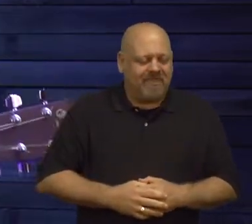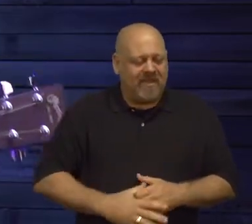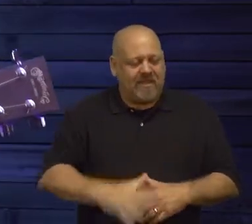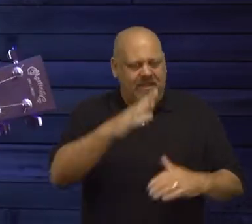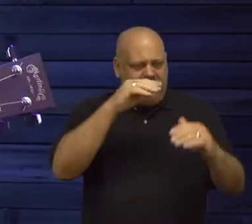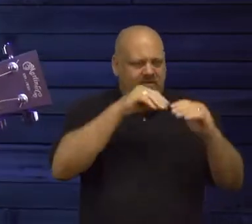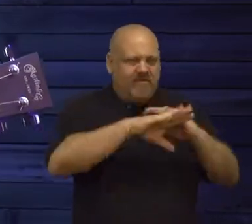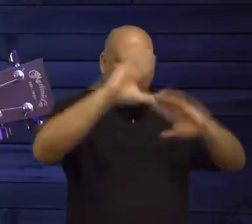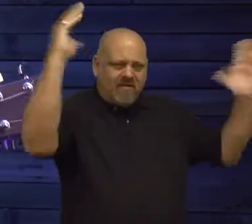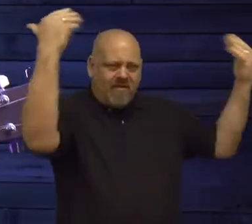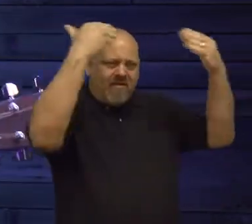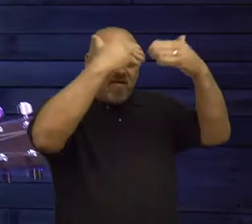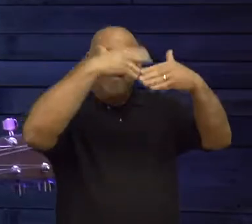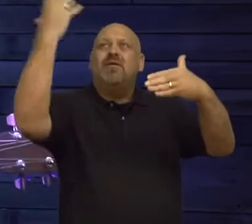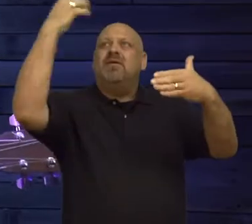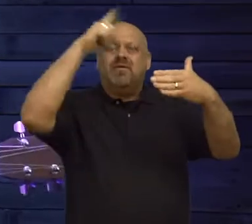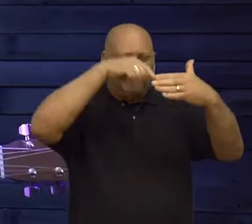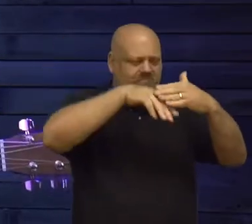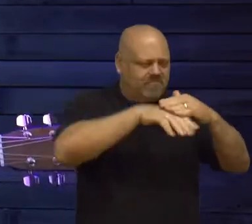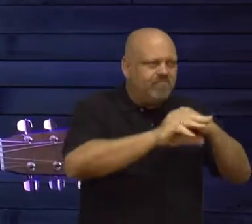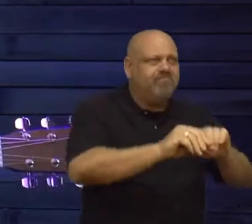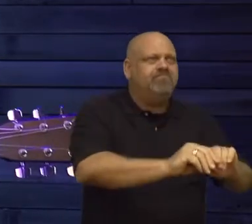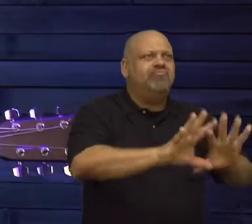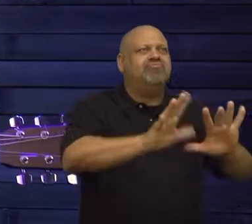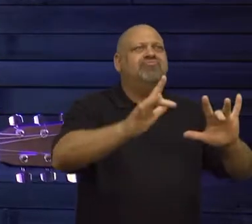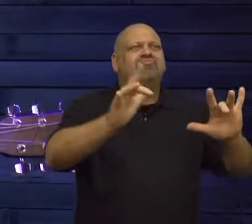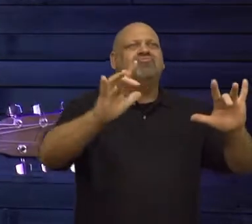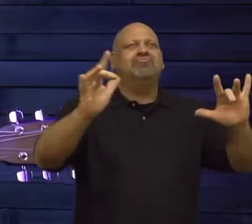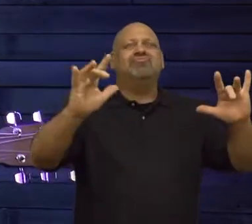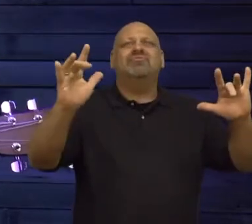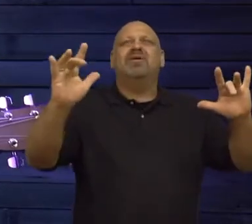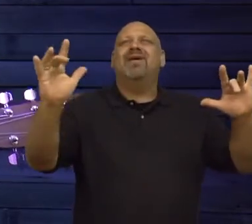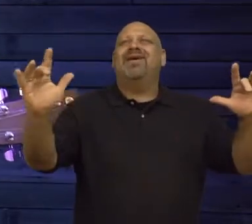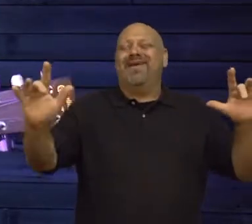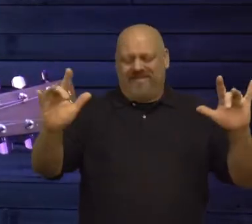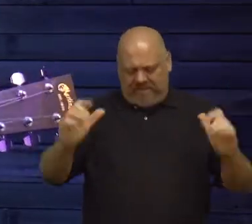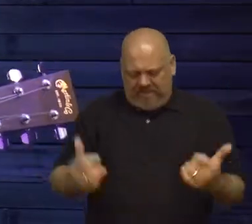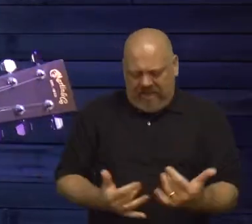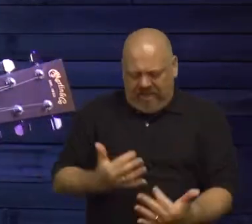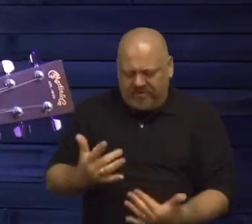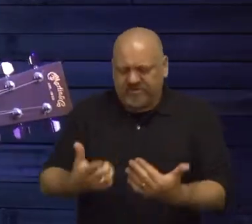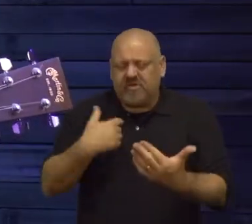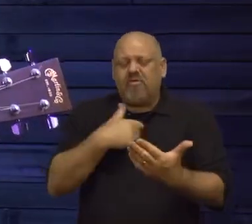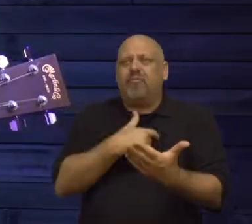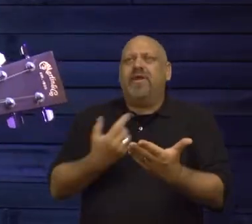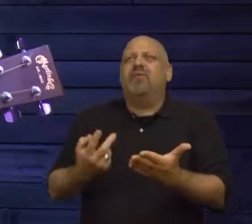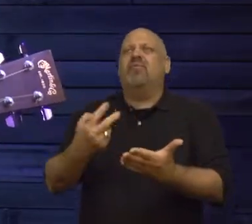Into the darkness you shine. Out of the